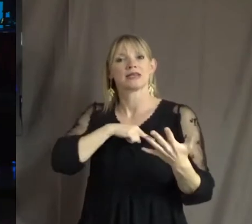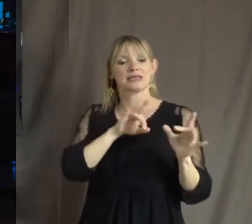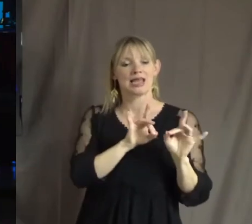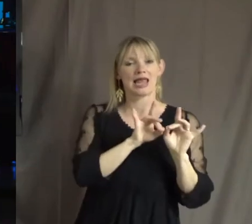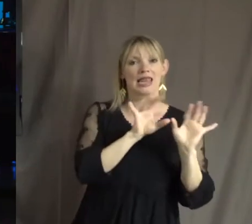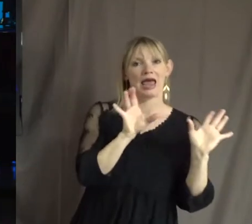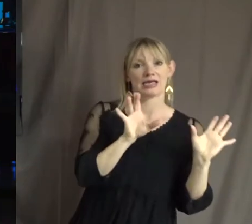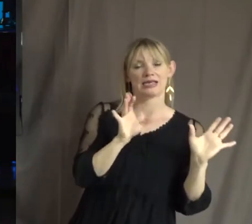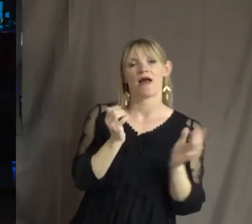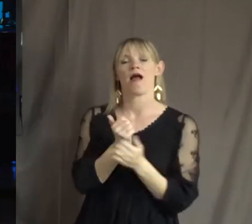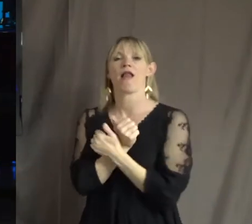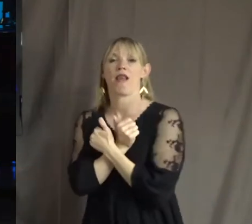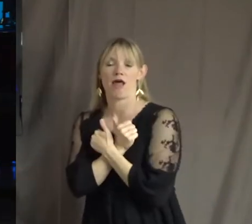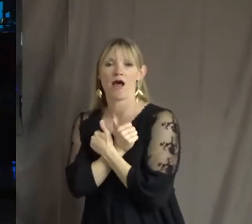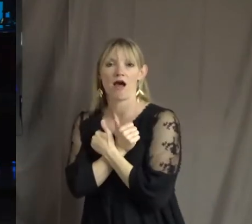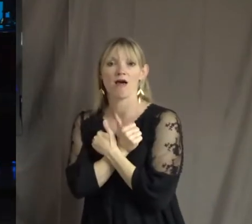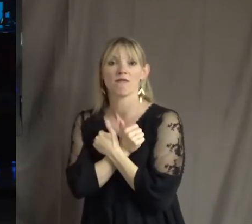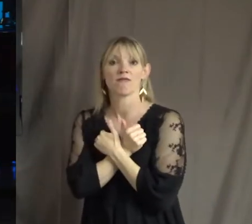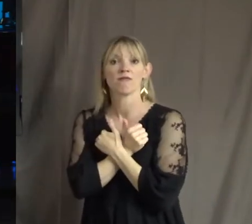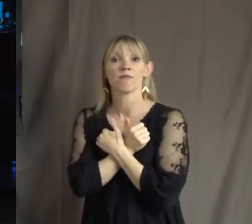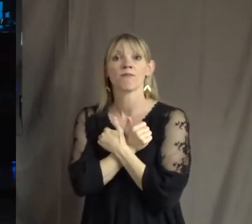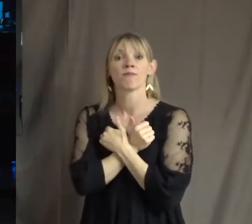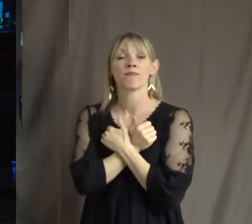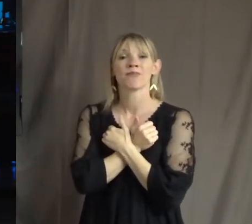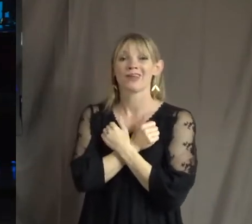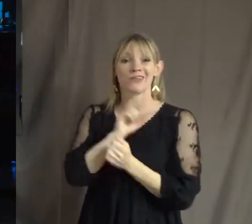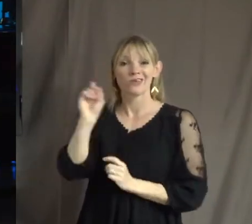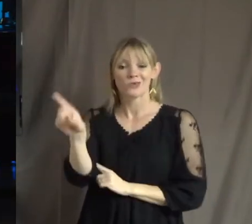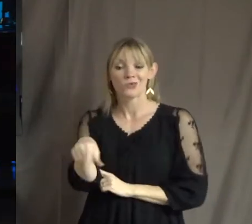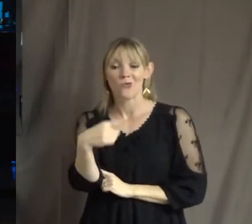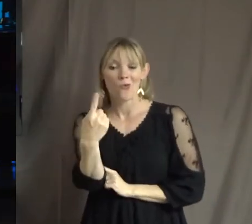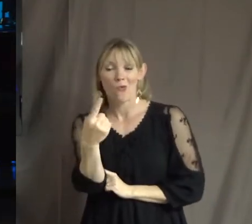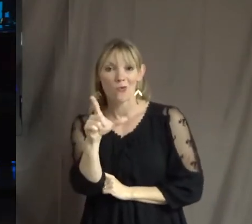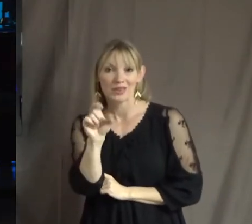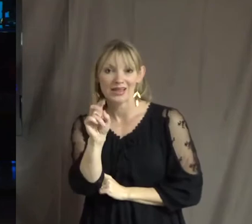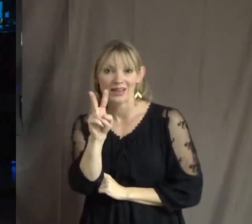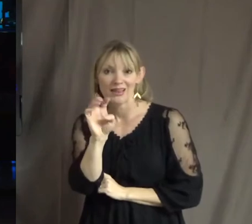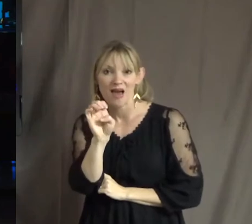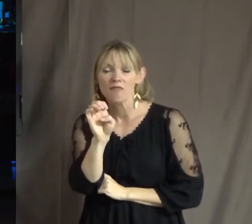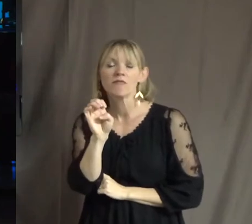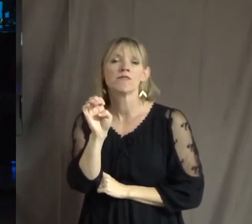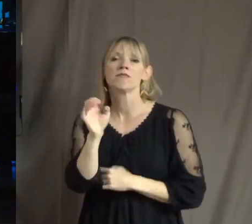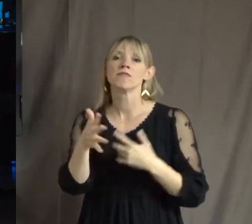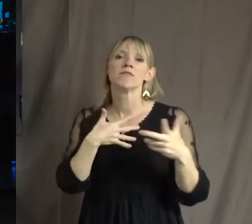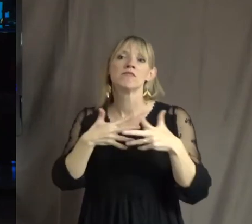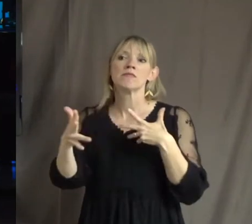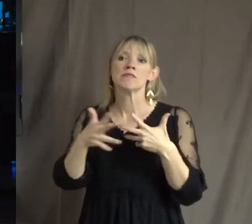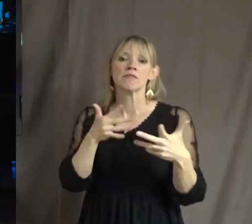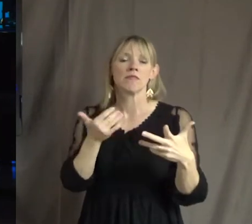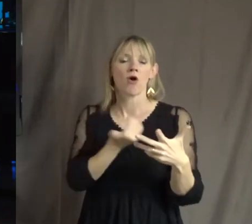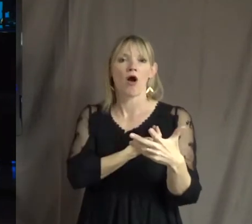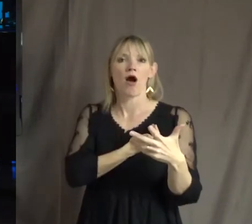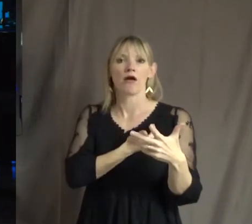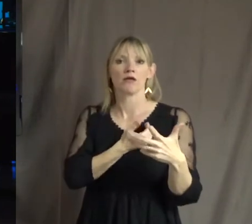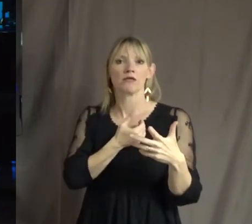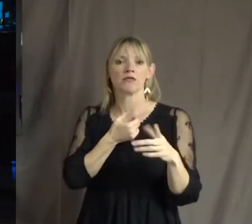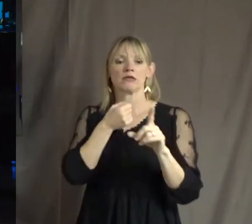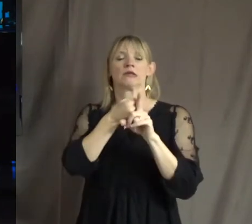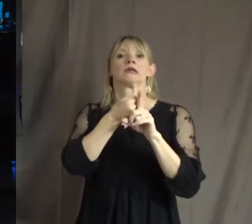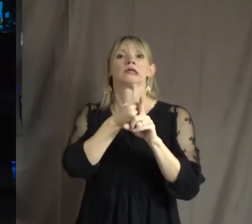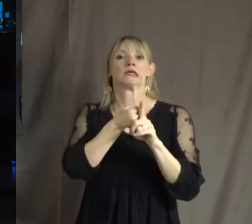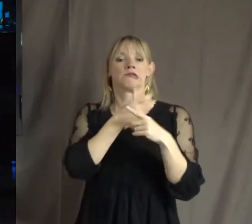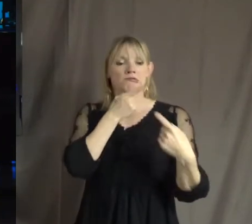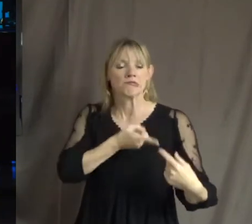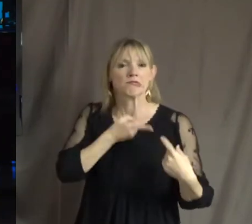love. Because all there really is love. Even in the midst of those tight times that we have known, there